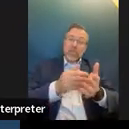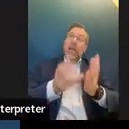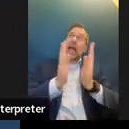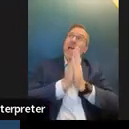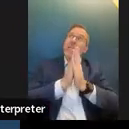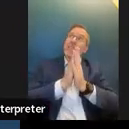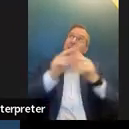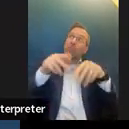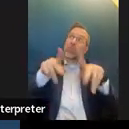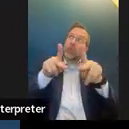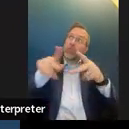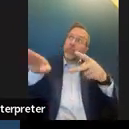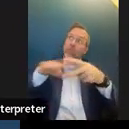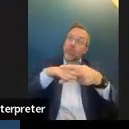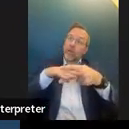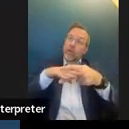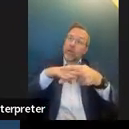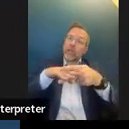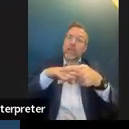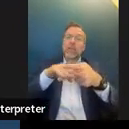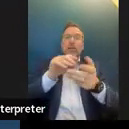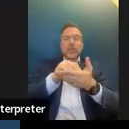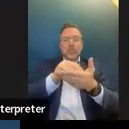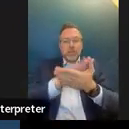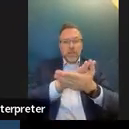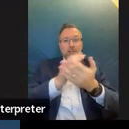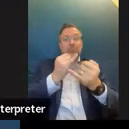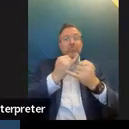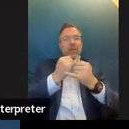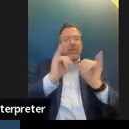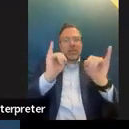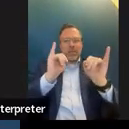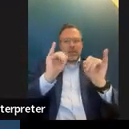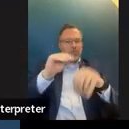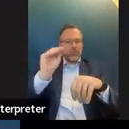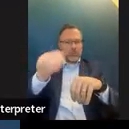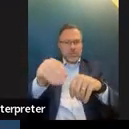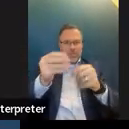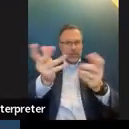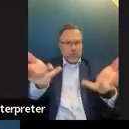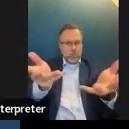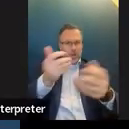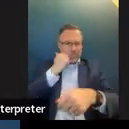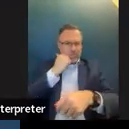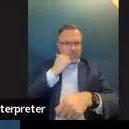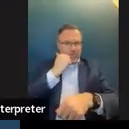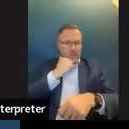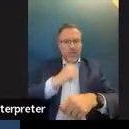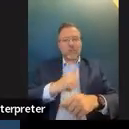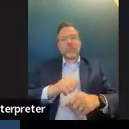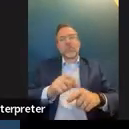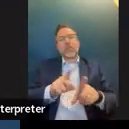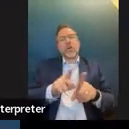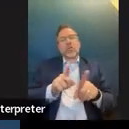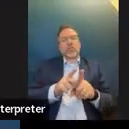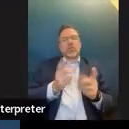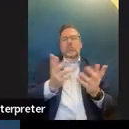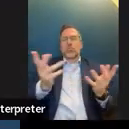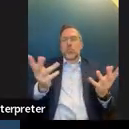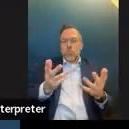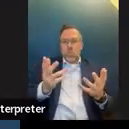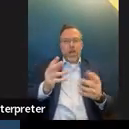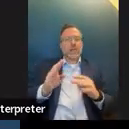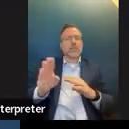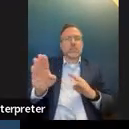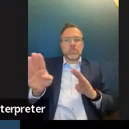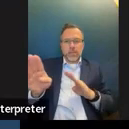we're logging the percent independence each day, and then we're also logging the number of instances of behavior because as we're